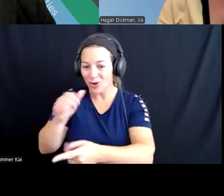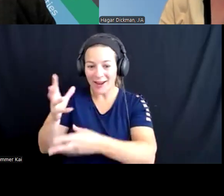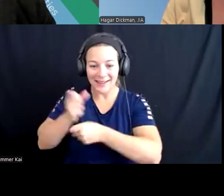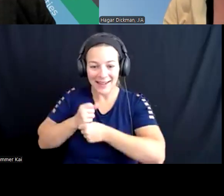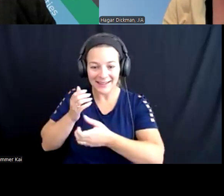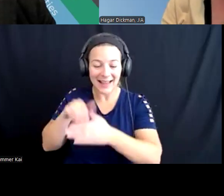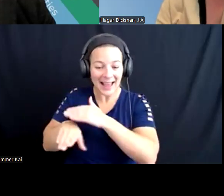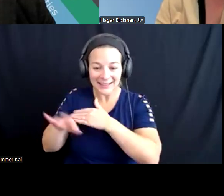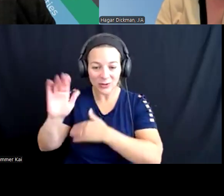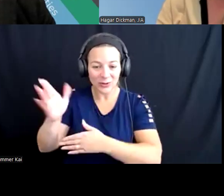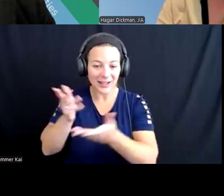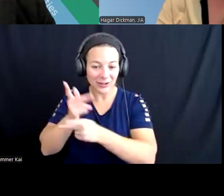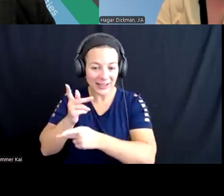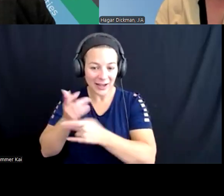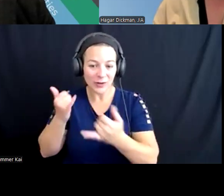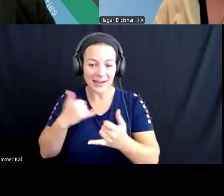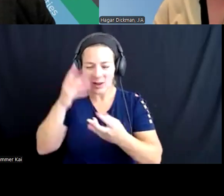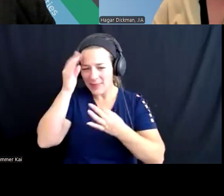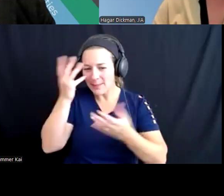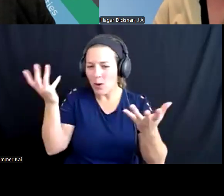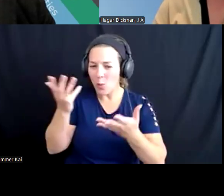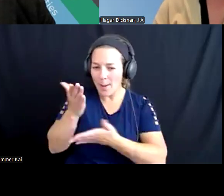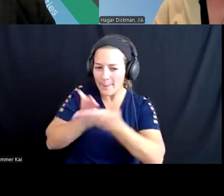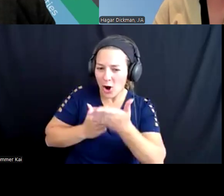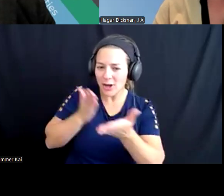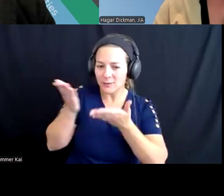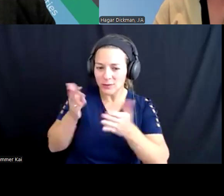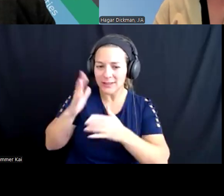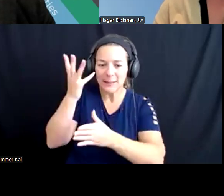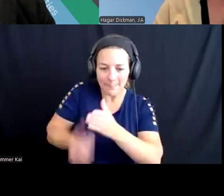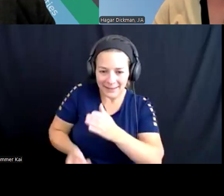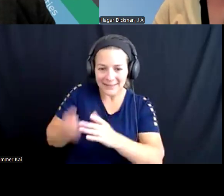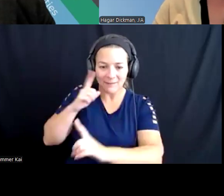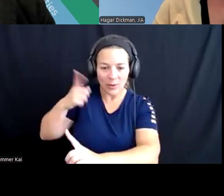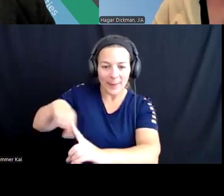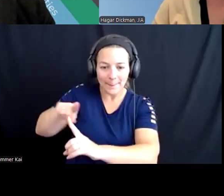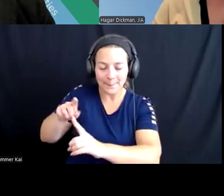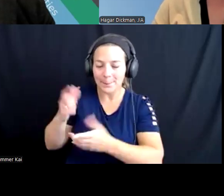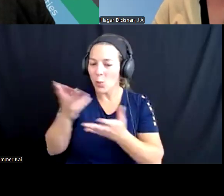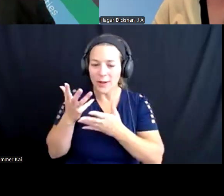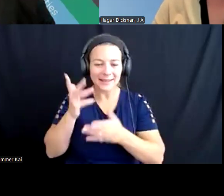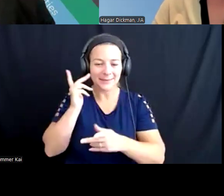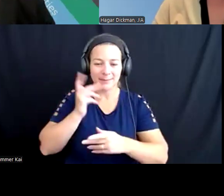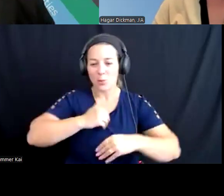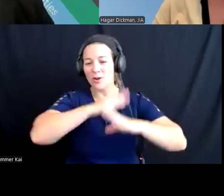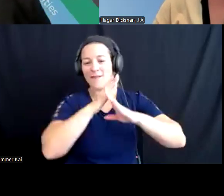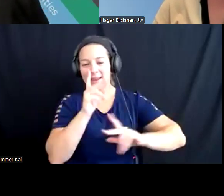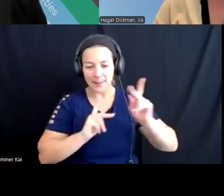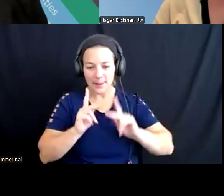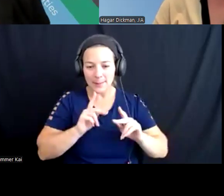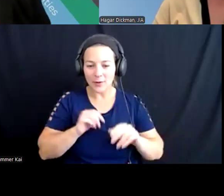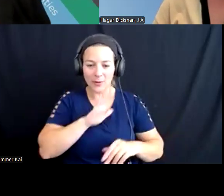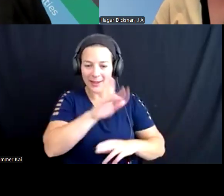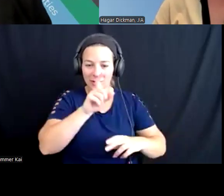services or elements of services are missing. Like, what are the underlying assumptions in our system that are keeping people from having their unmet